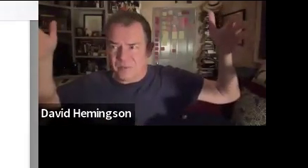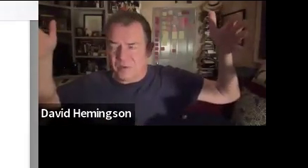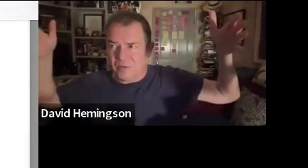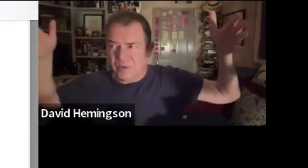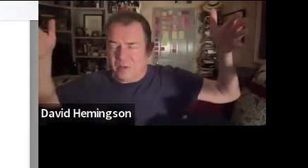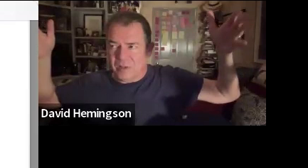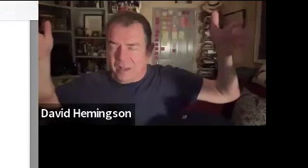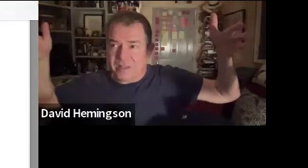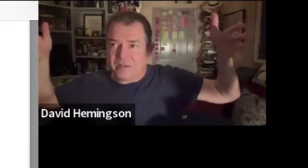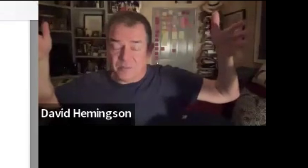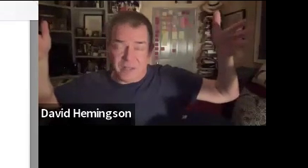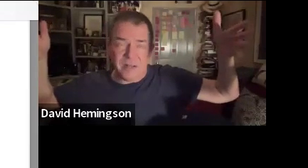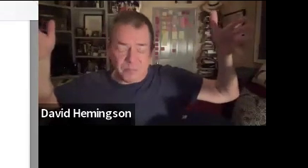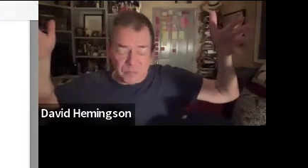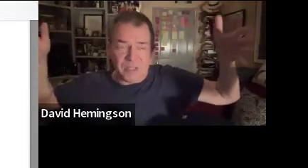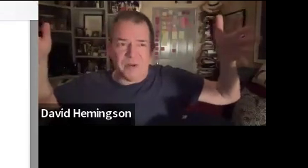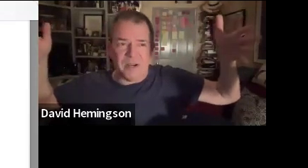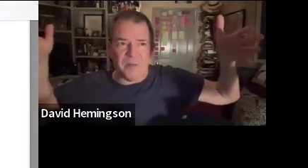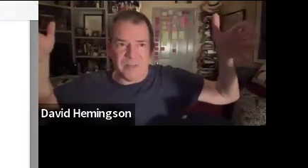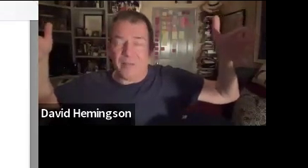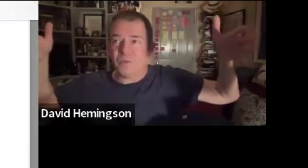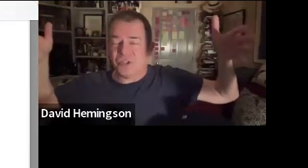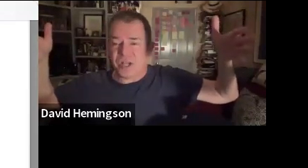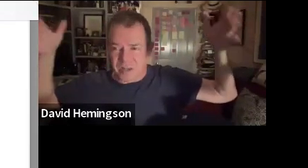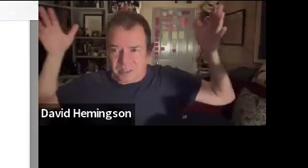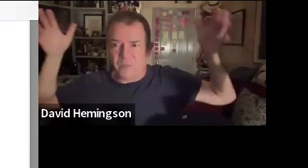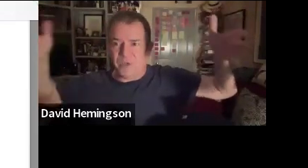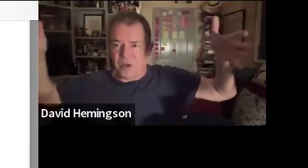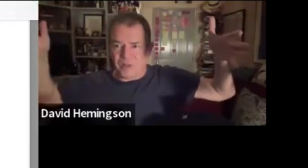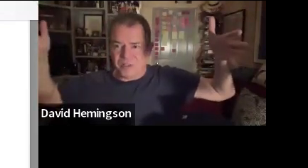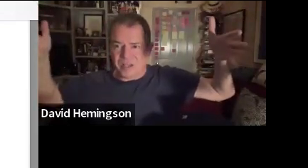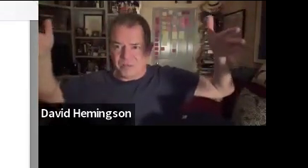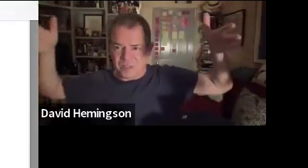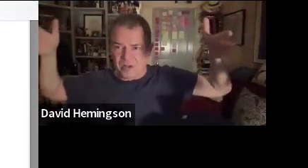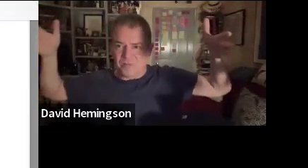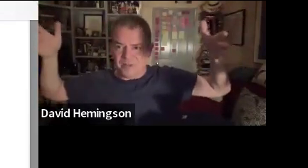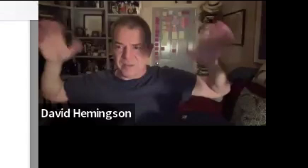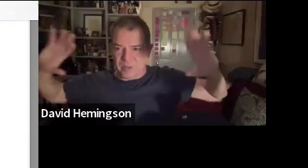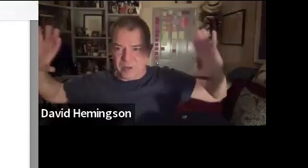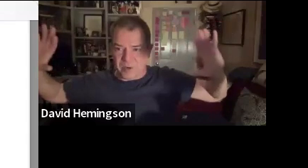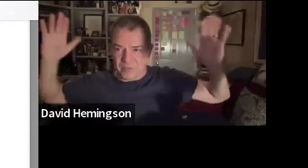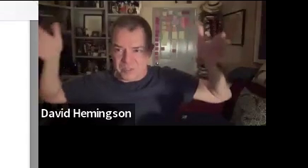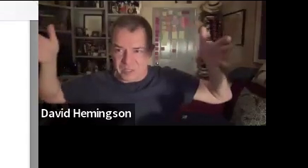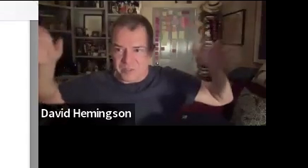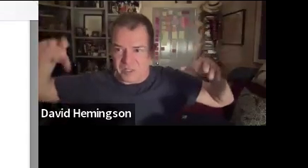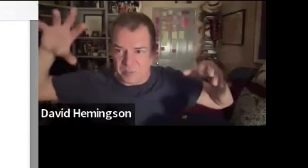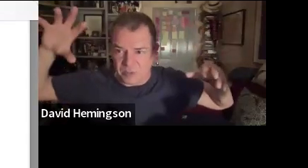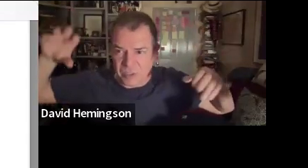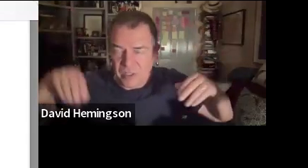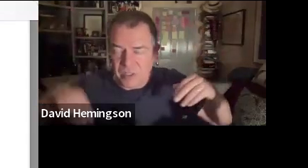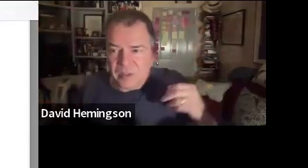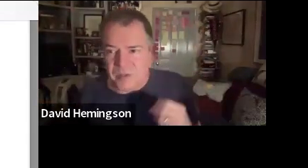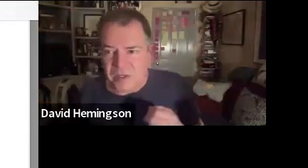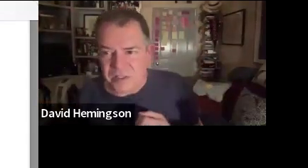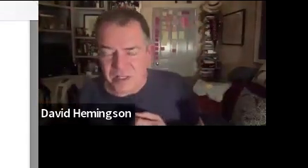definitely, Alexander's, like I said, a brilliant director, but that was one shot that I was like, we don't go inside. We see it all from outside. We don't hear it. We see it. We see the